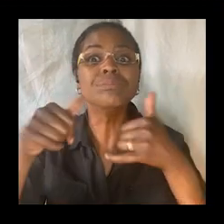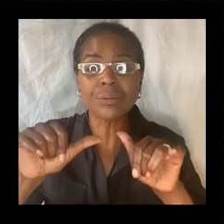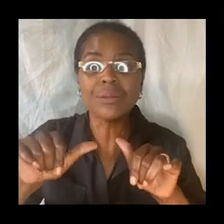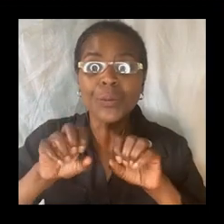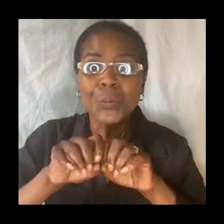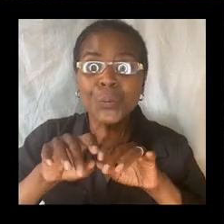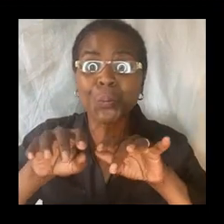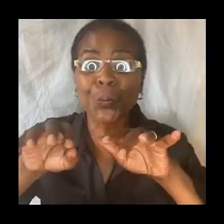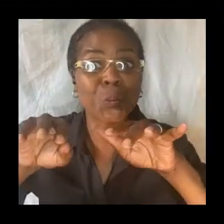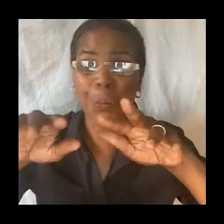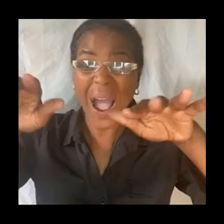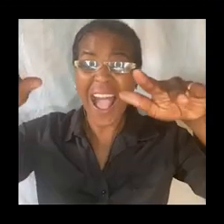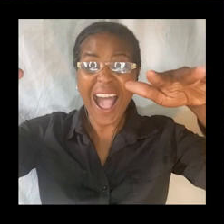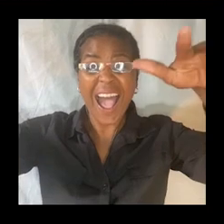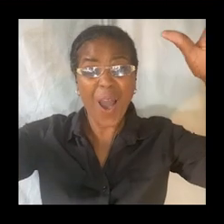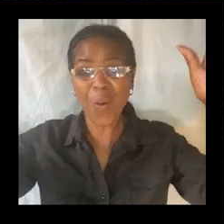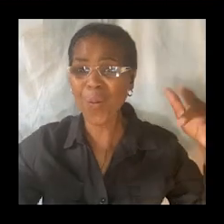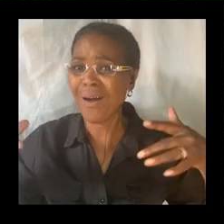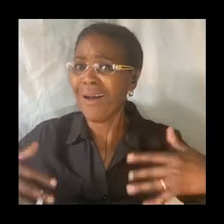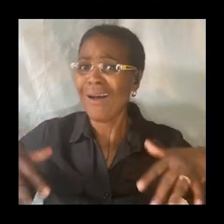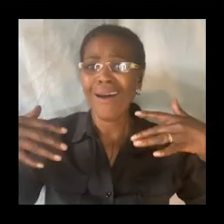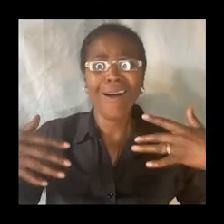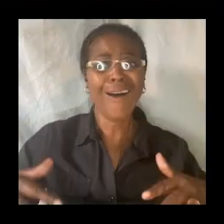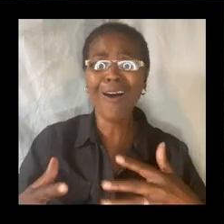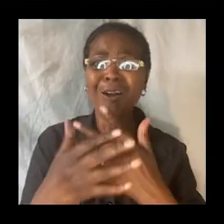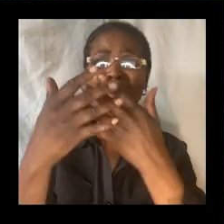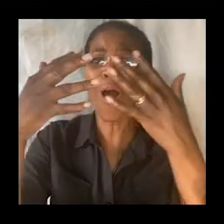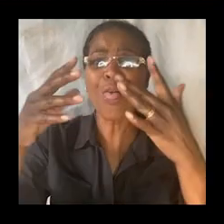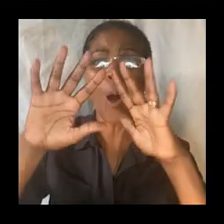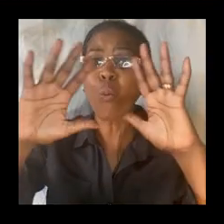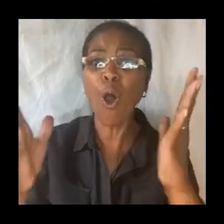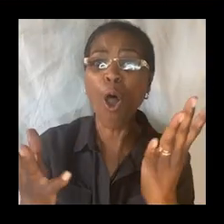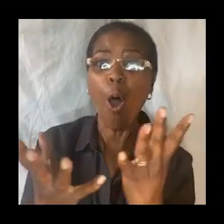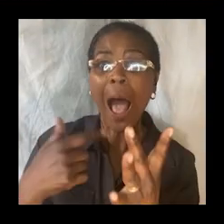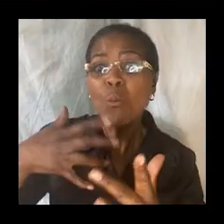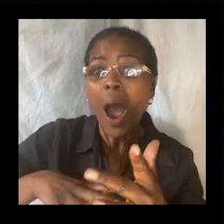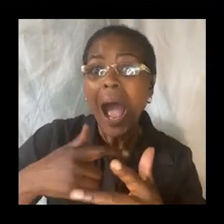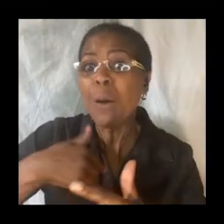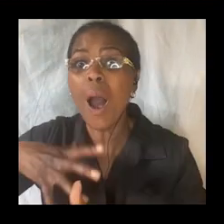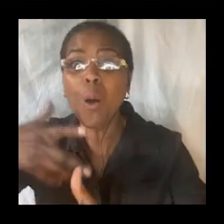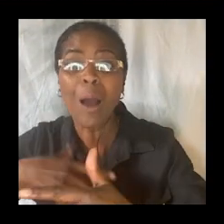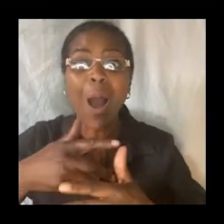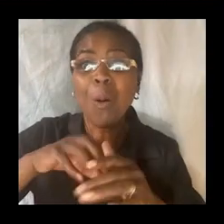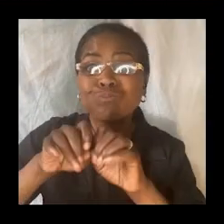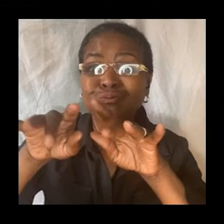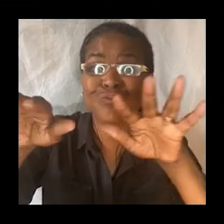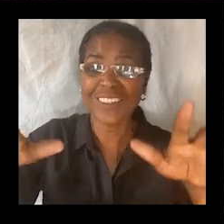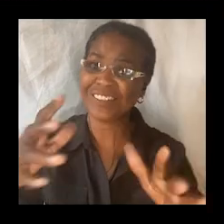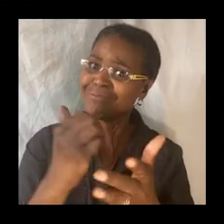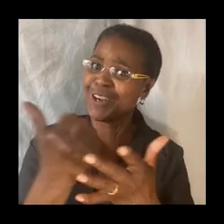bang, you know, it just had this massive effect all around the world, which was, of course, great for me. But